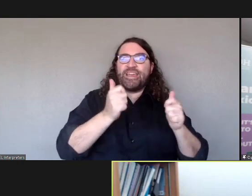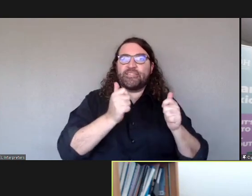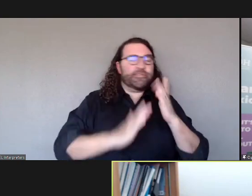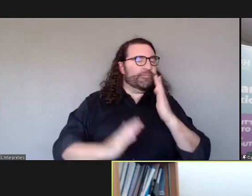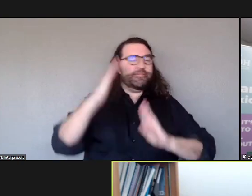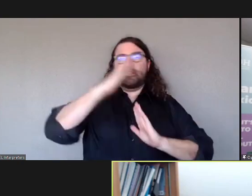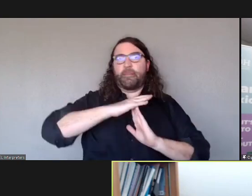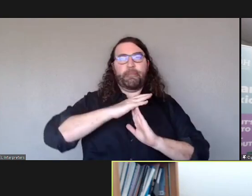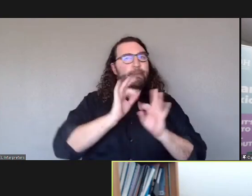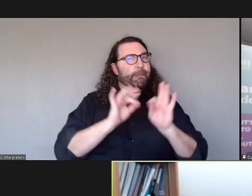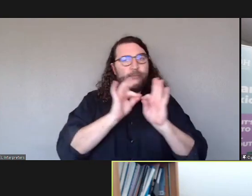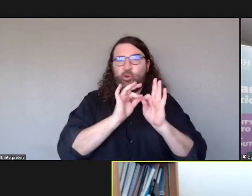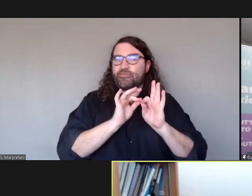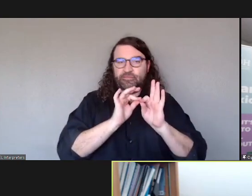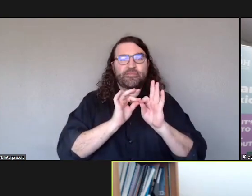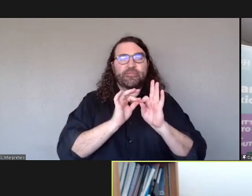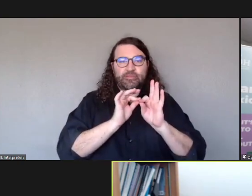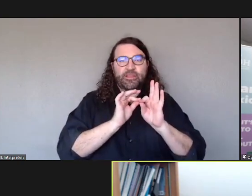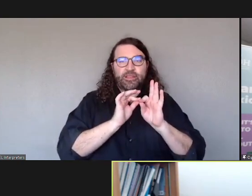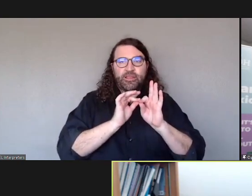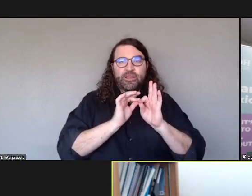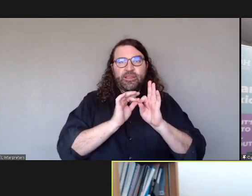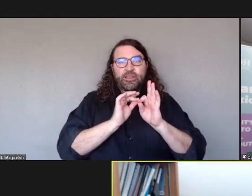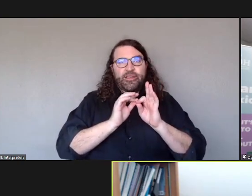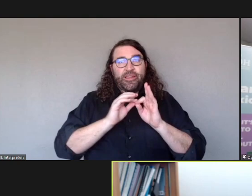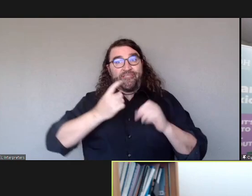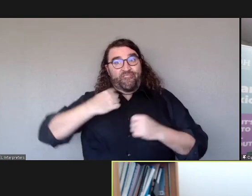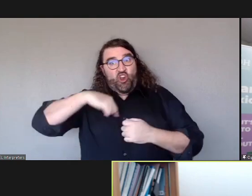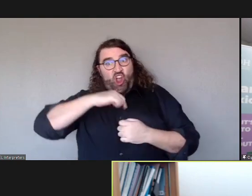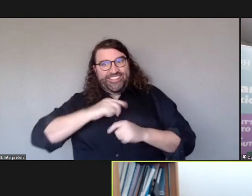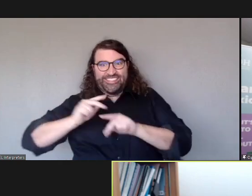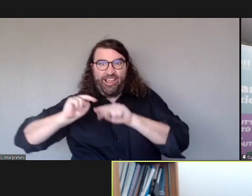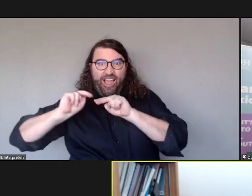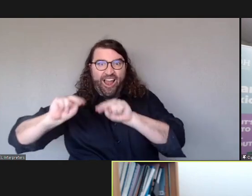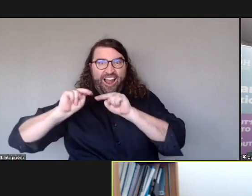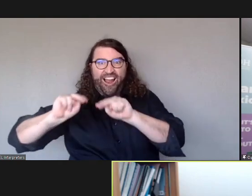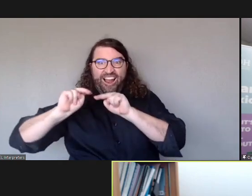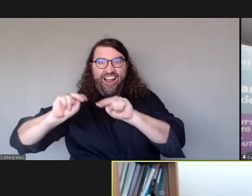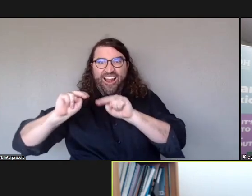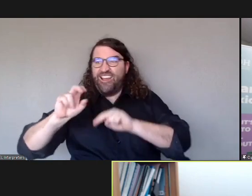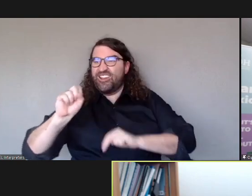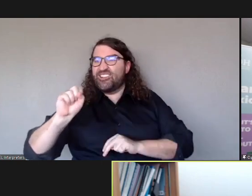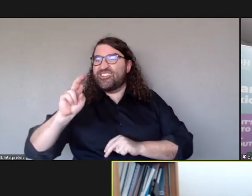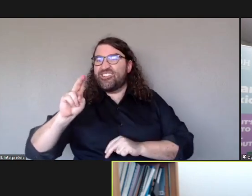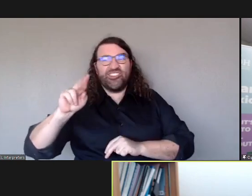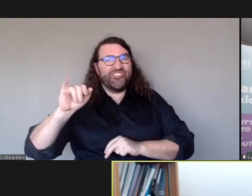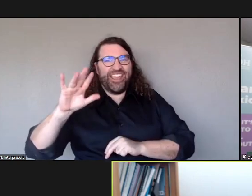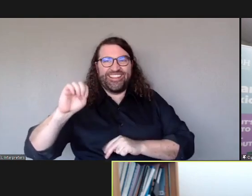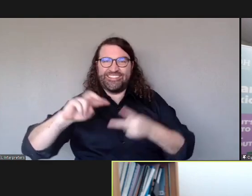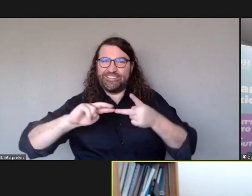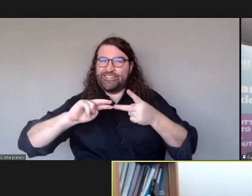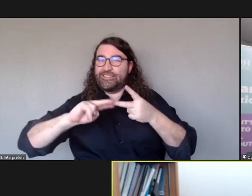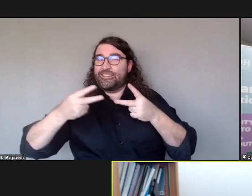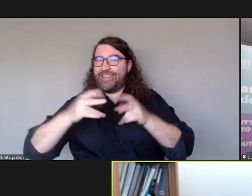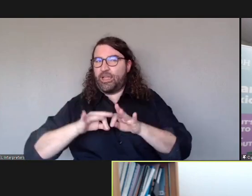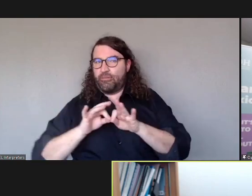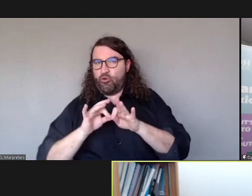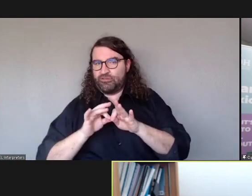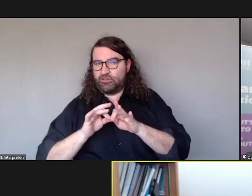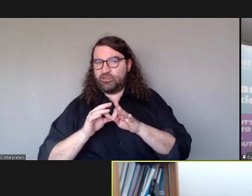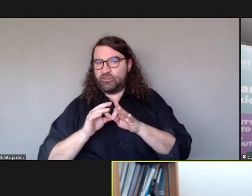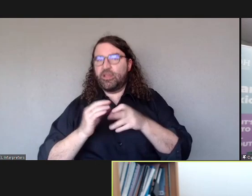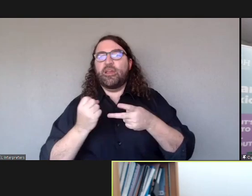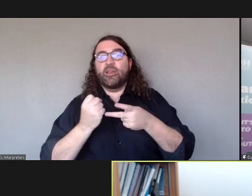important thing. Surveillance is going to be secondary at this point in time. So I think there's clearly